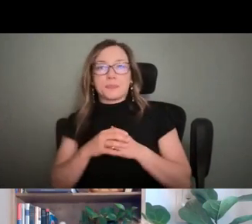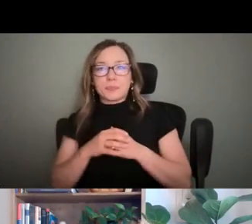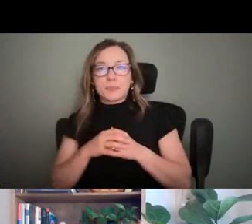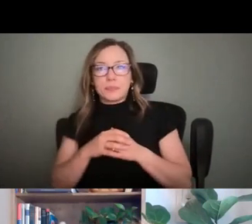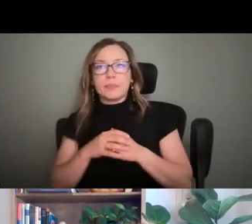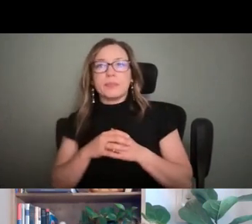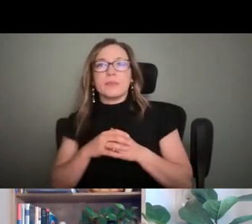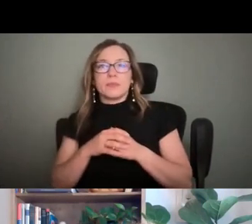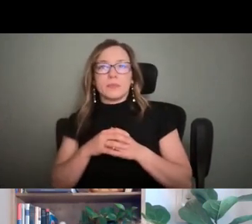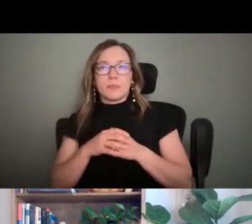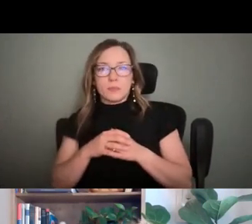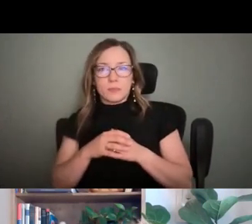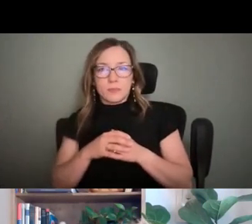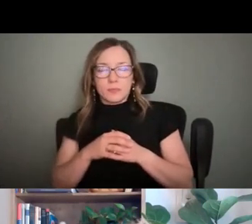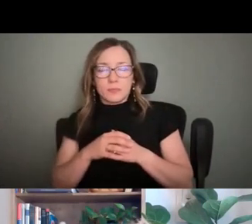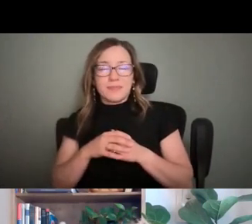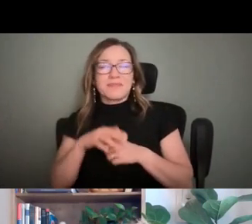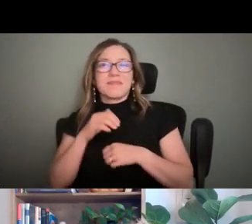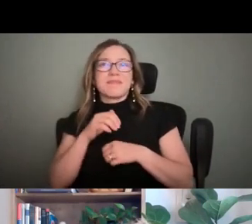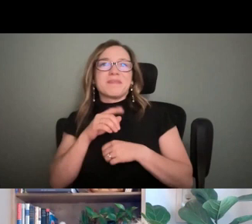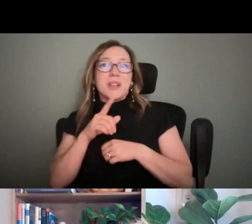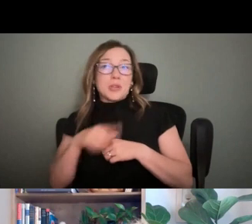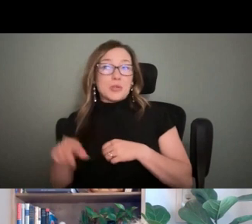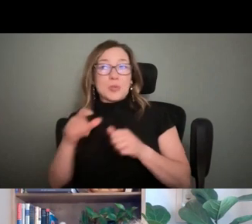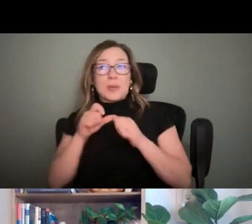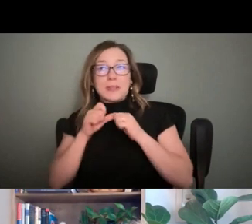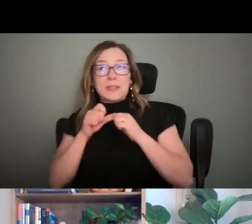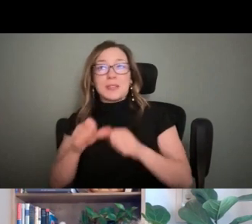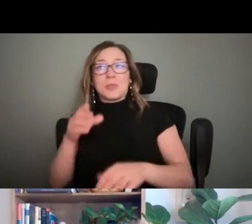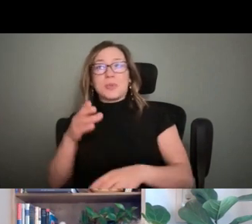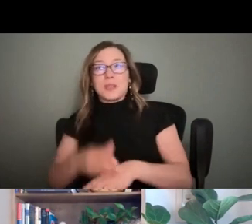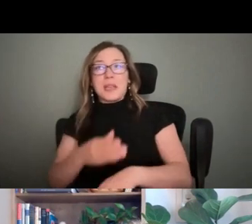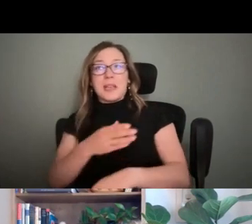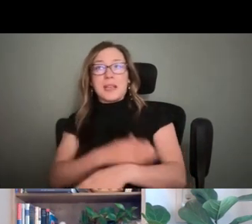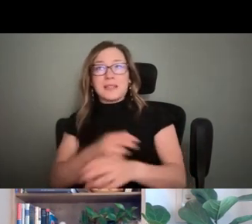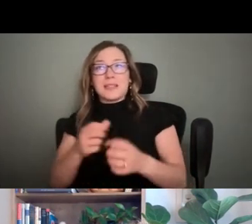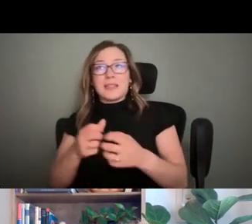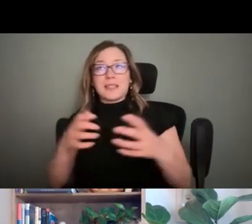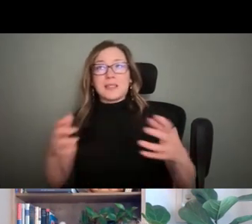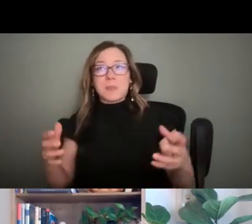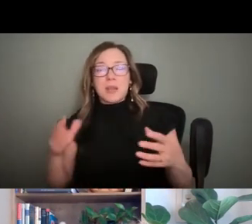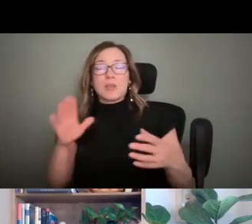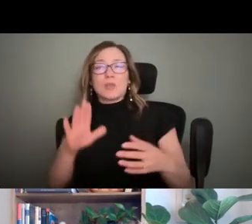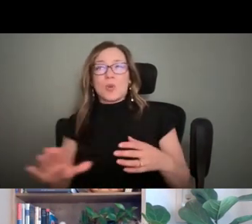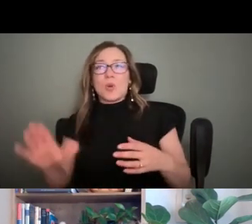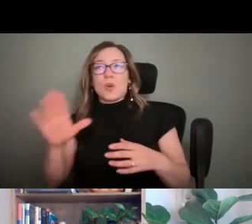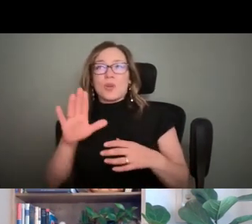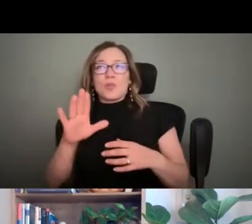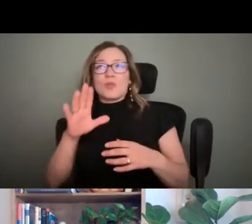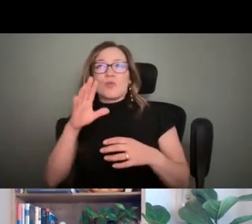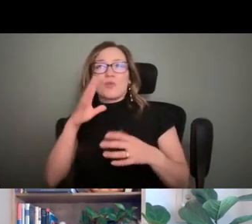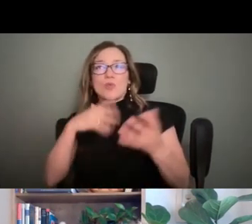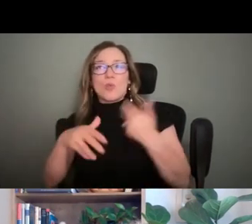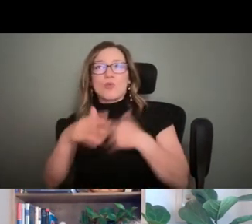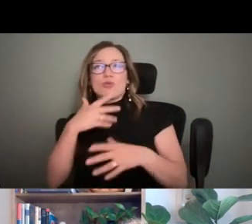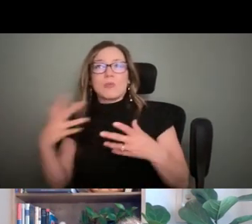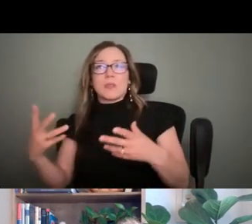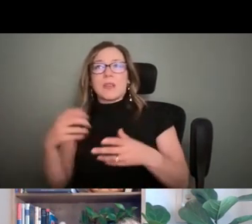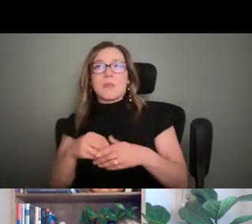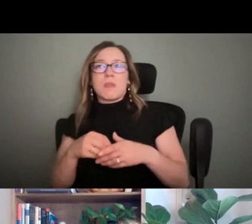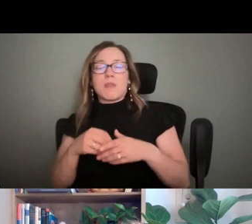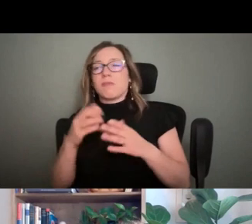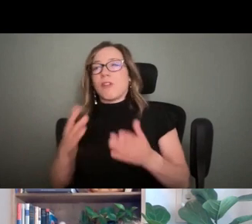us. As you continue to enhance and expand existing social engagement offerings and perhaps develop